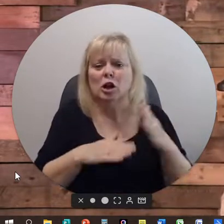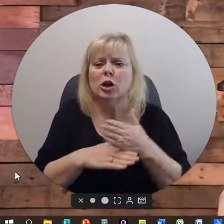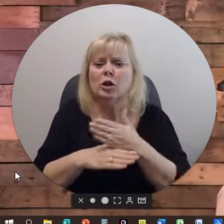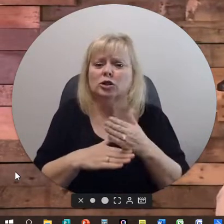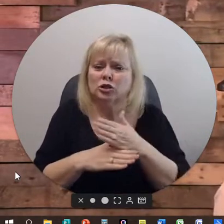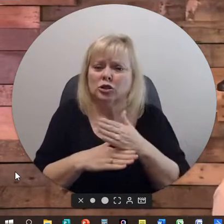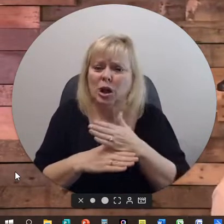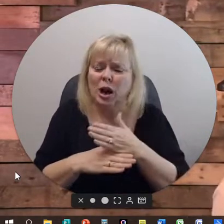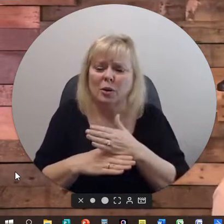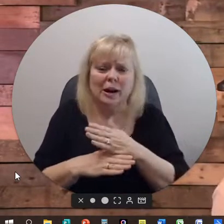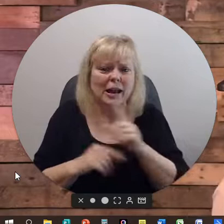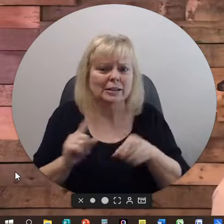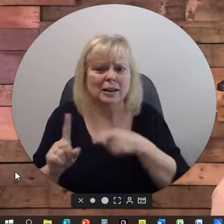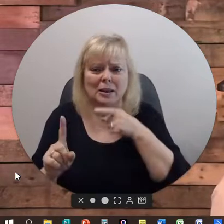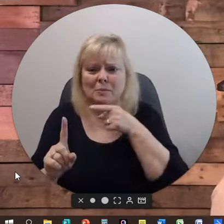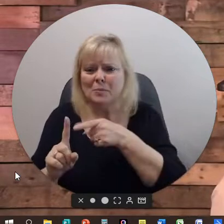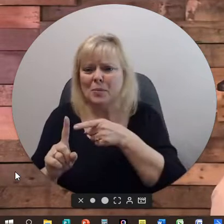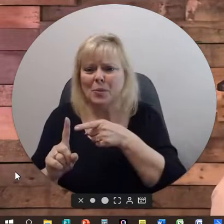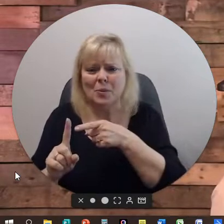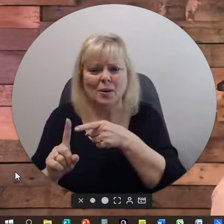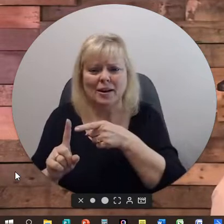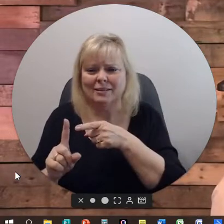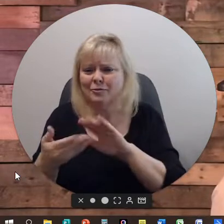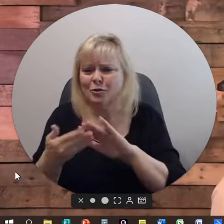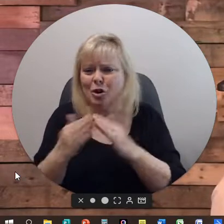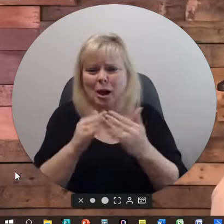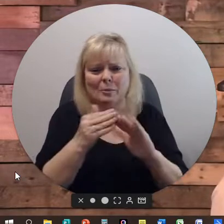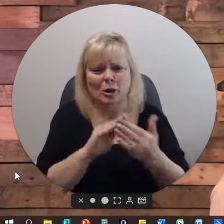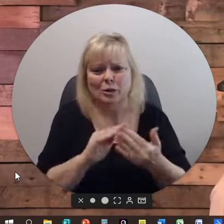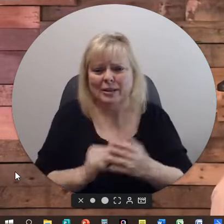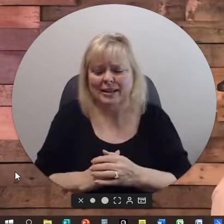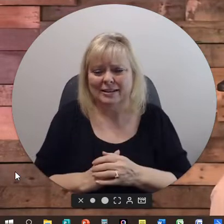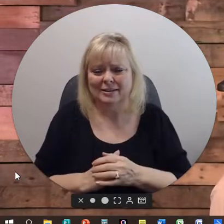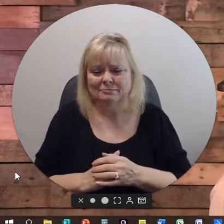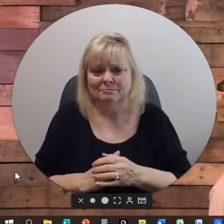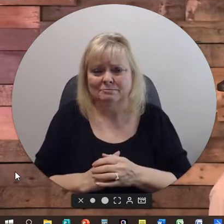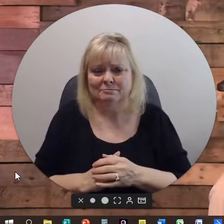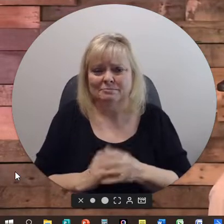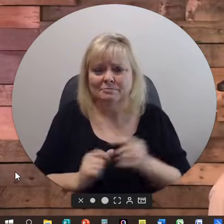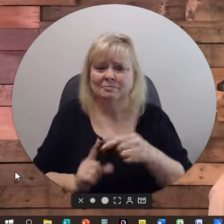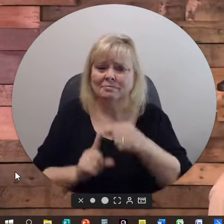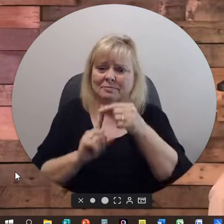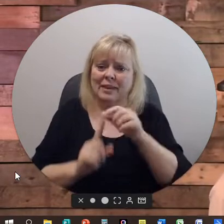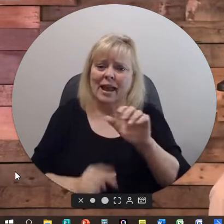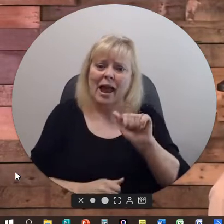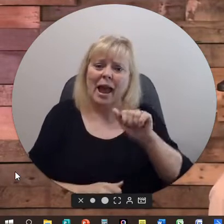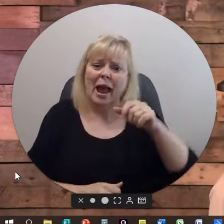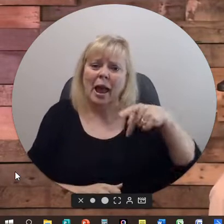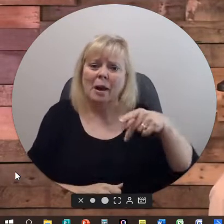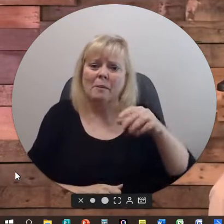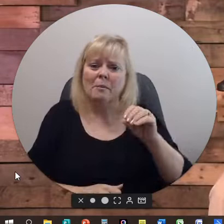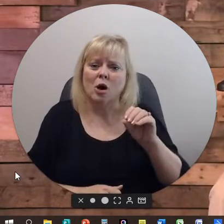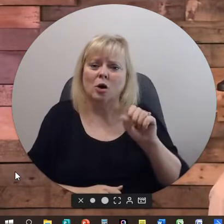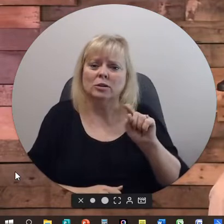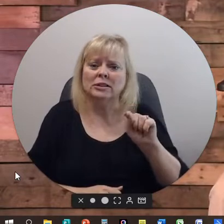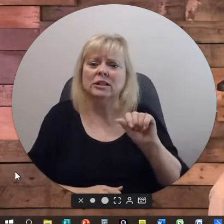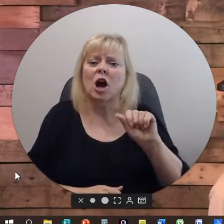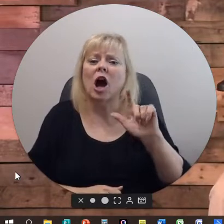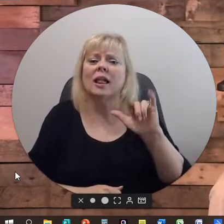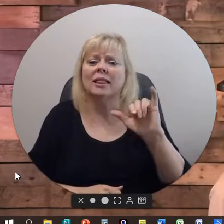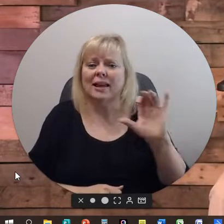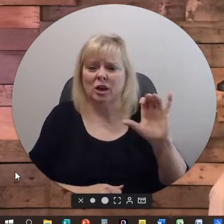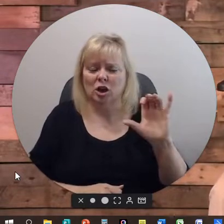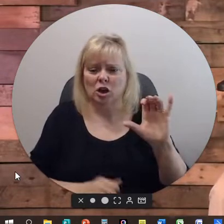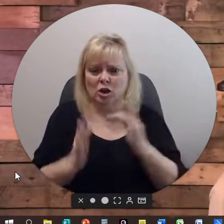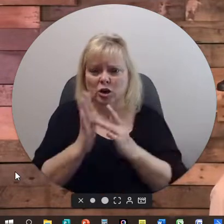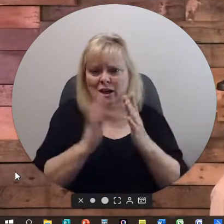it means to be in community, in particular, apostolic Christian community. We share our gifts of wholeness,